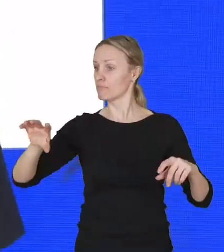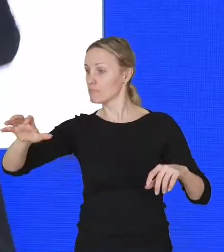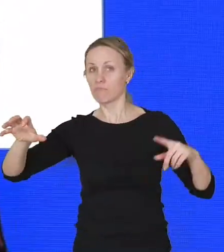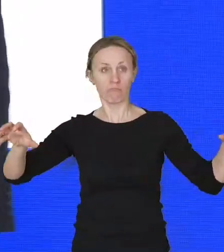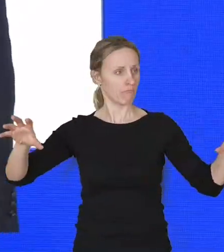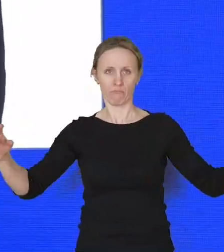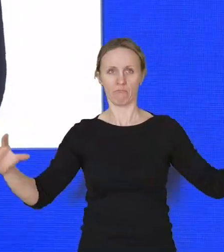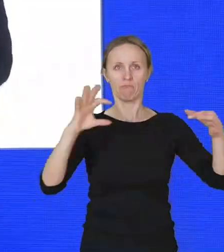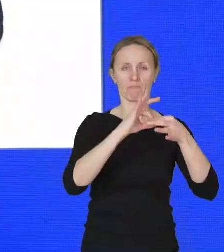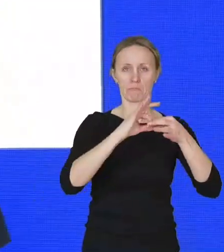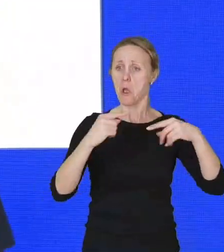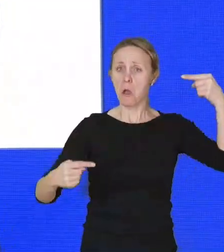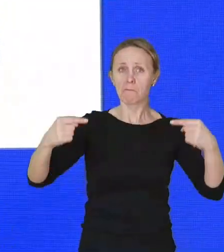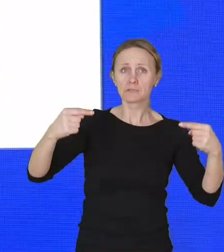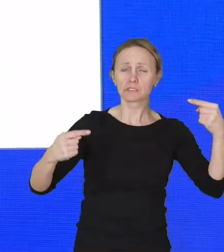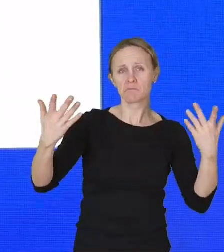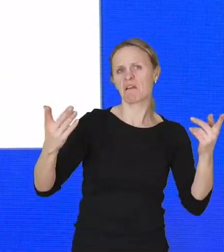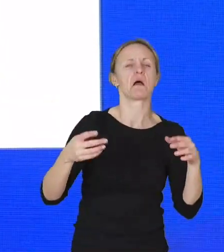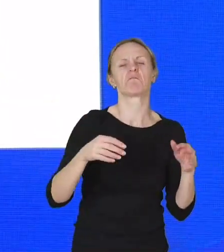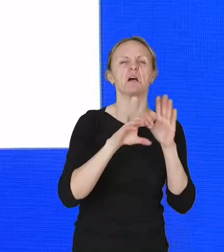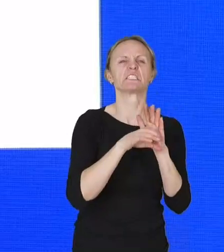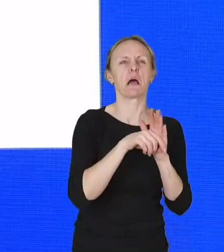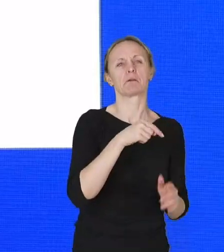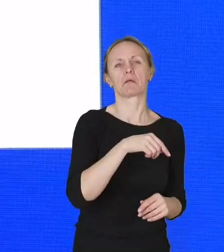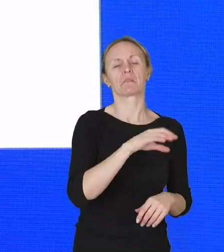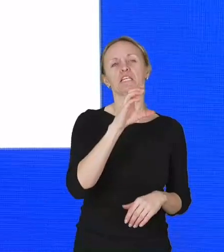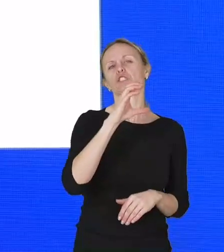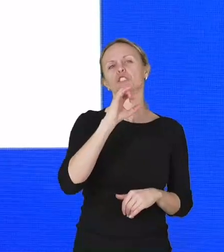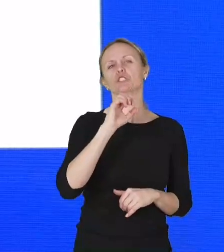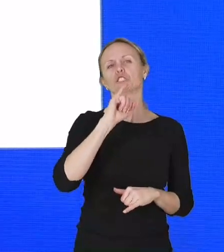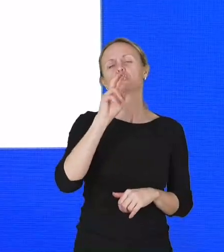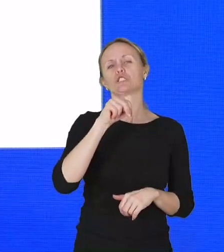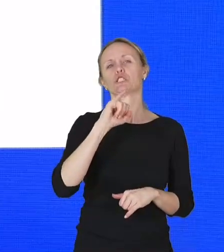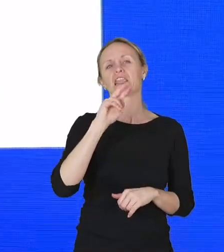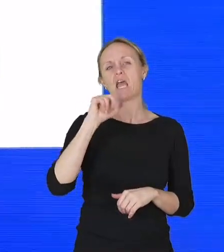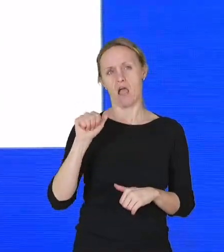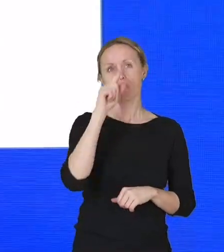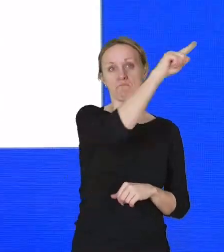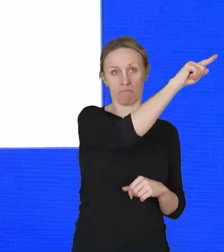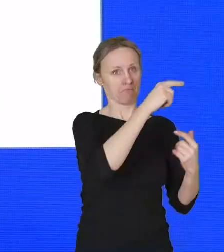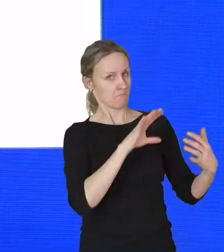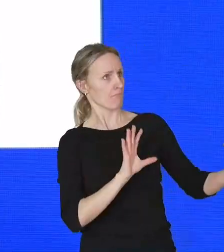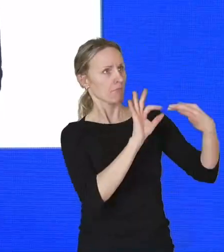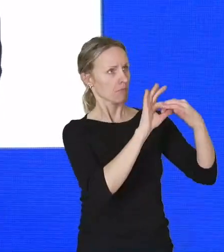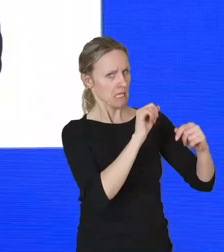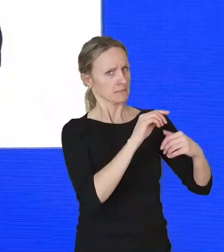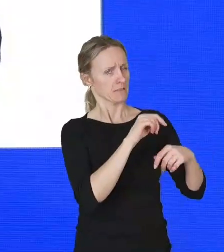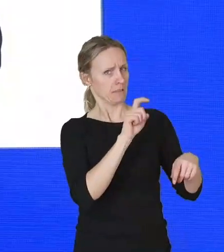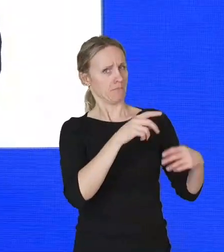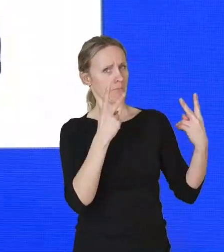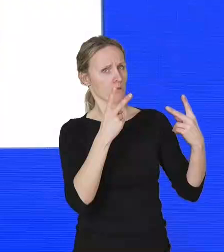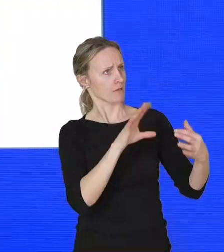in the back of the class and sleeping all the time, to start with sports. And why?